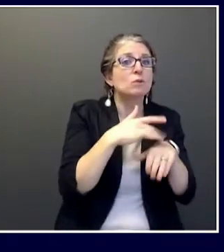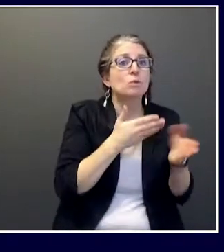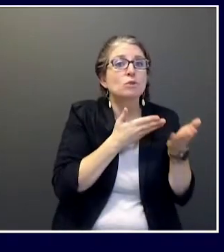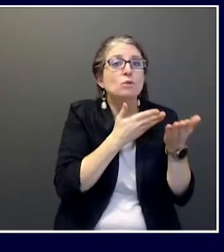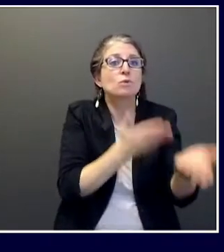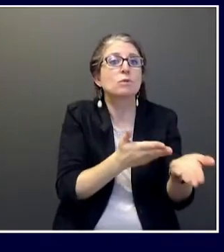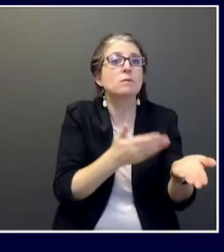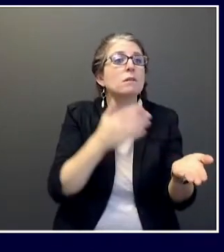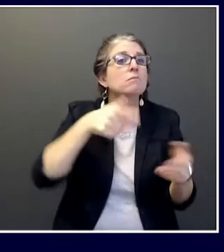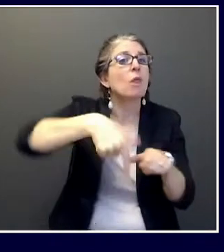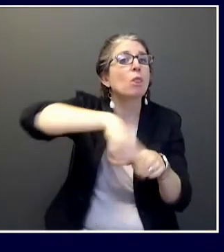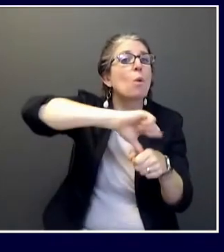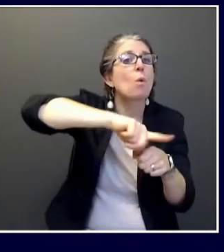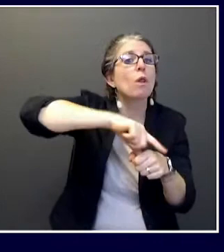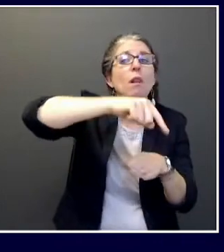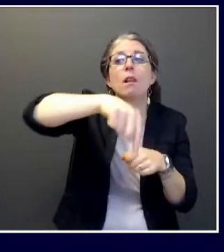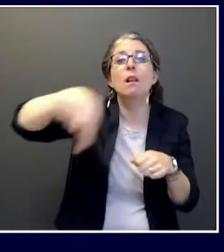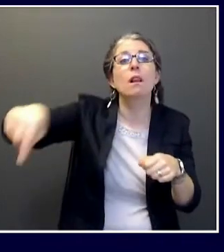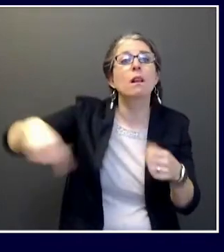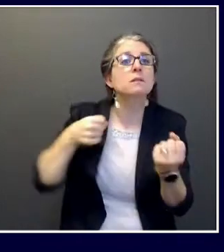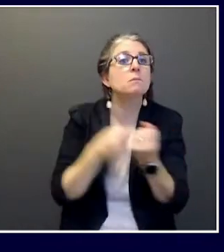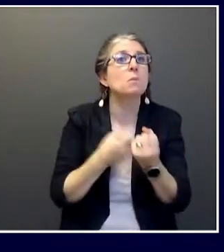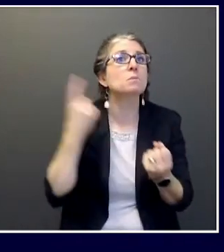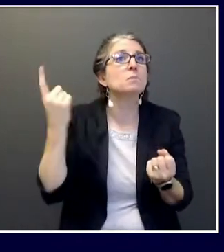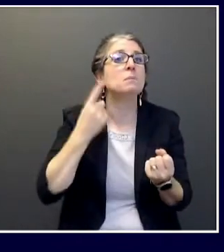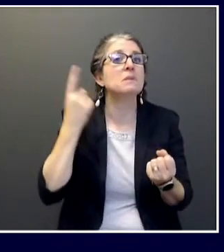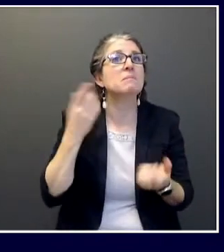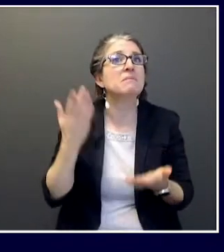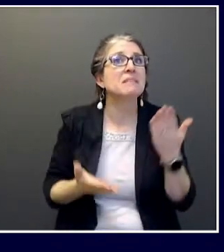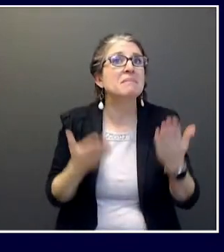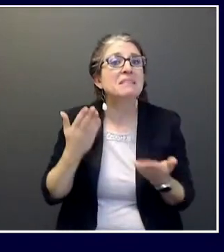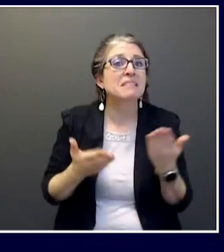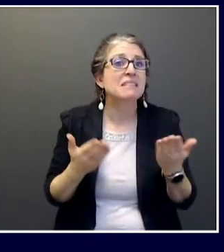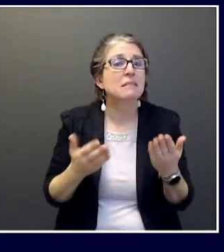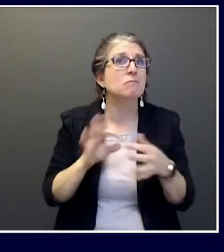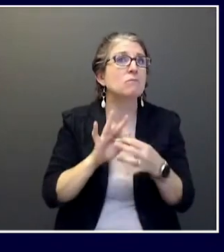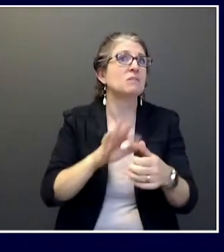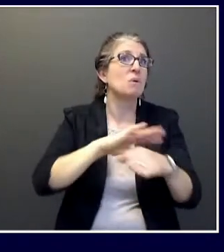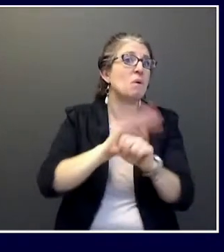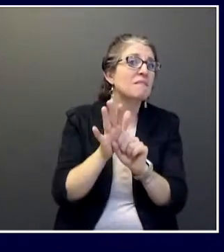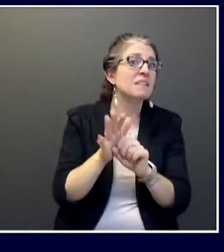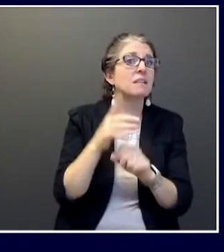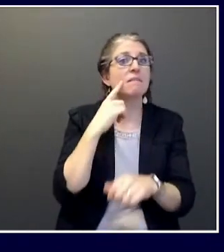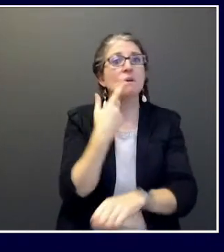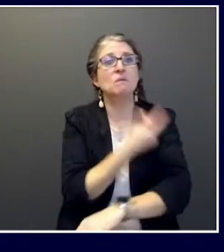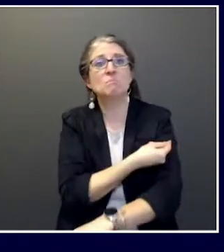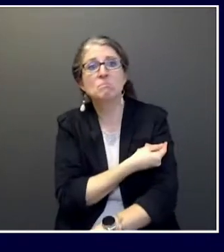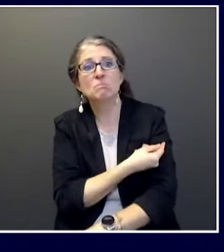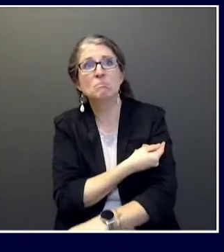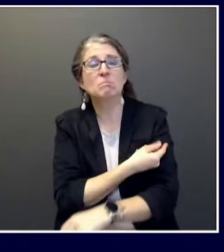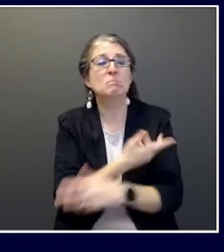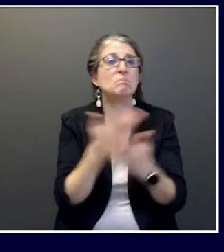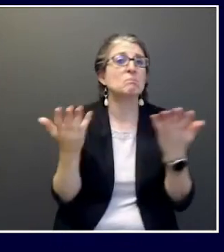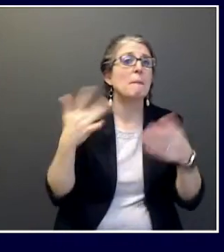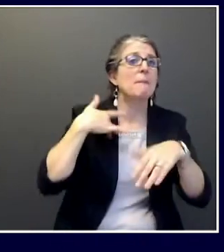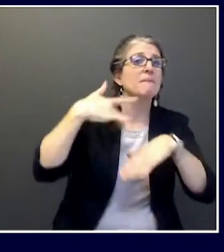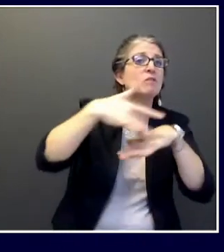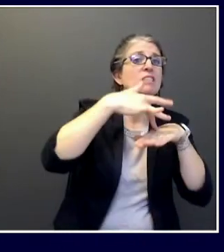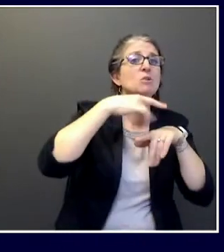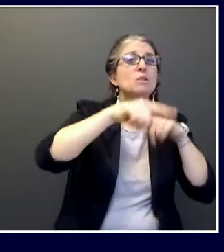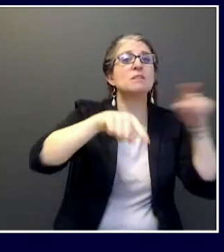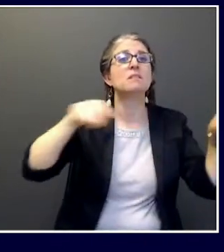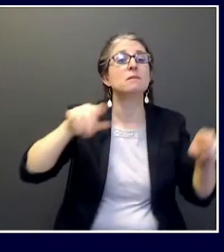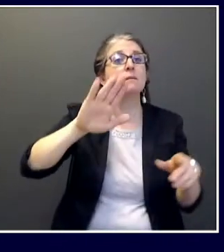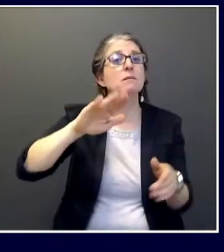for people who have COVID-19, but also for people who are getting vaccinated. So there are some of our community groups that